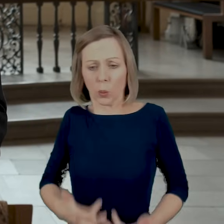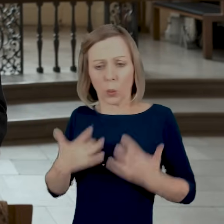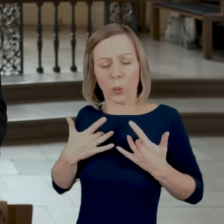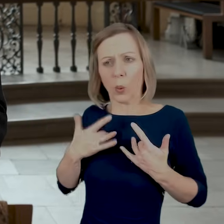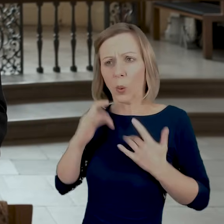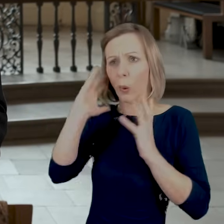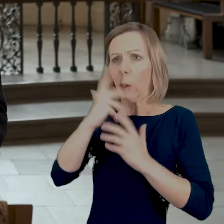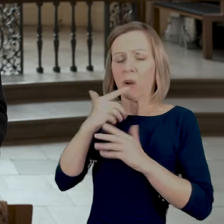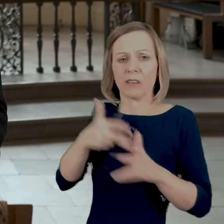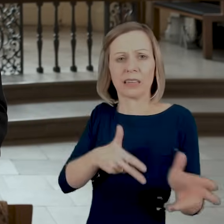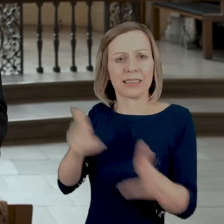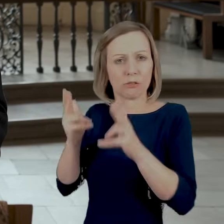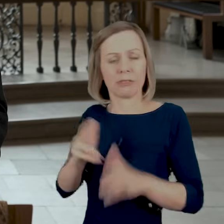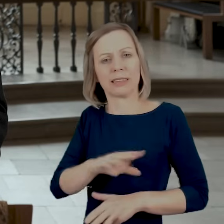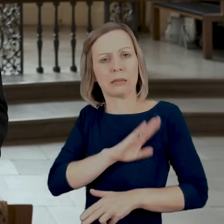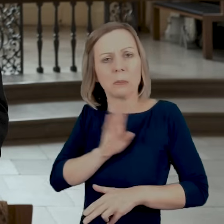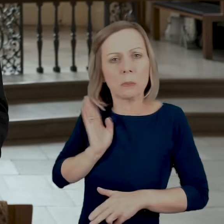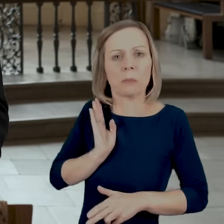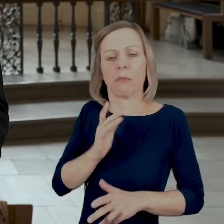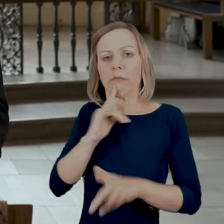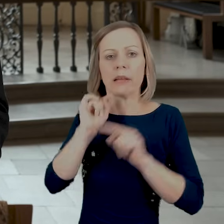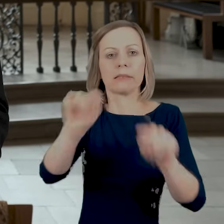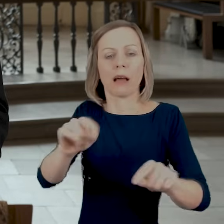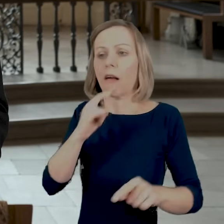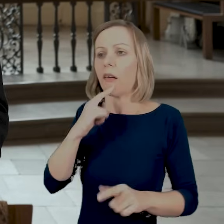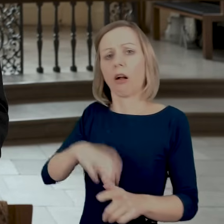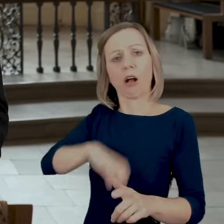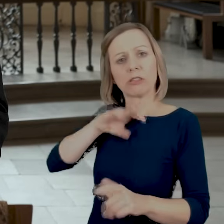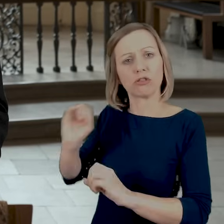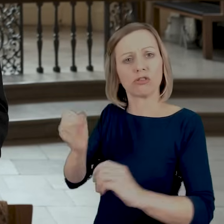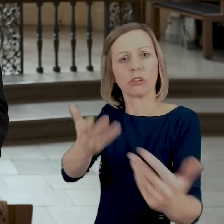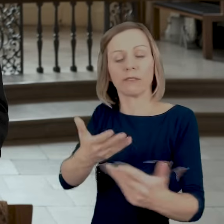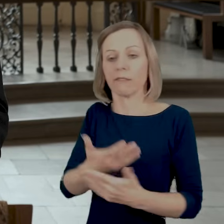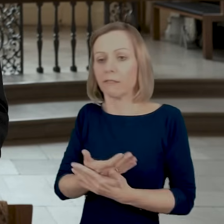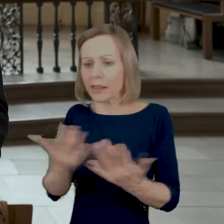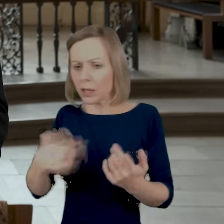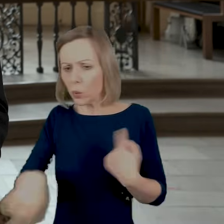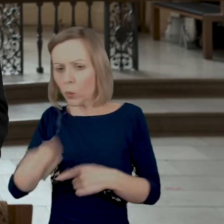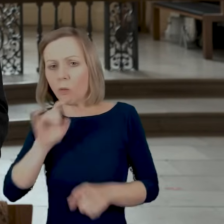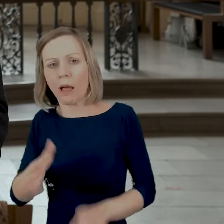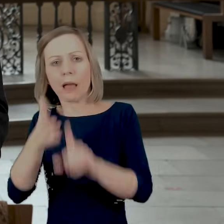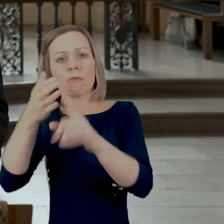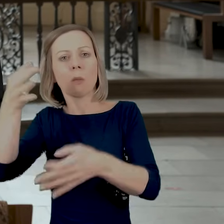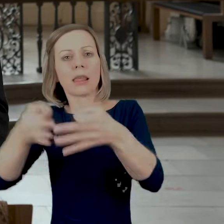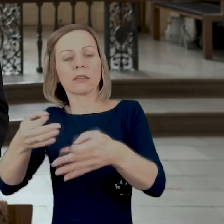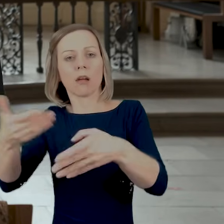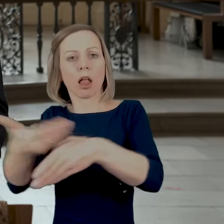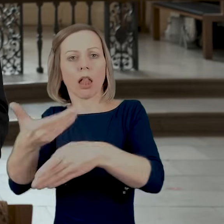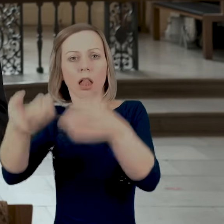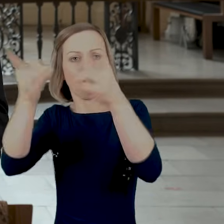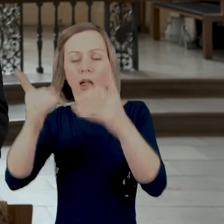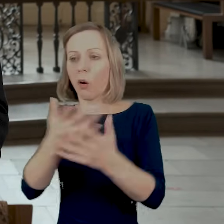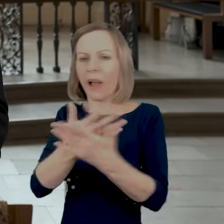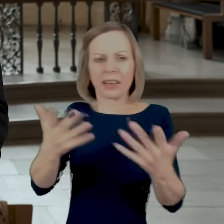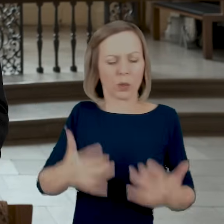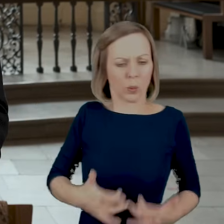military, militia, or terrorist attack. Give your spirit of truth to all seeking political office and any who